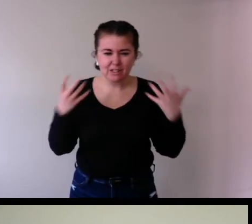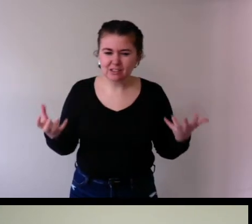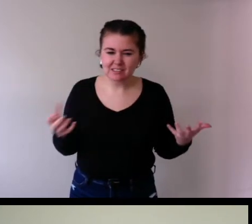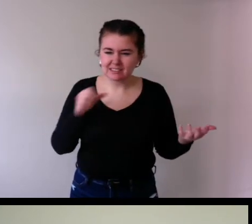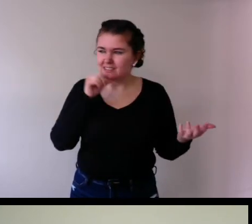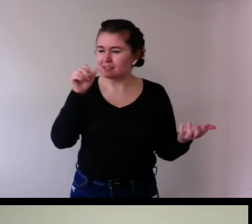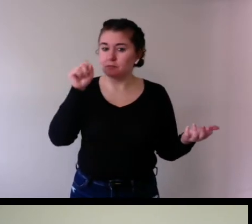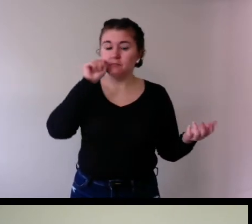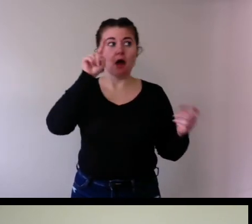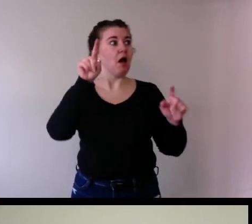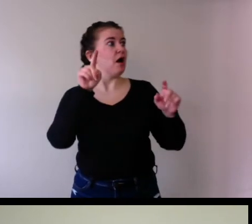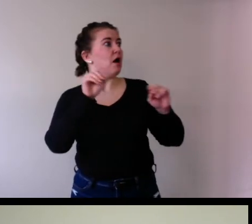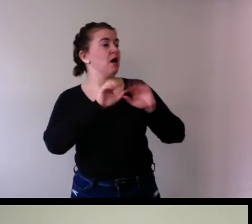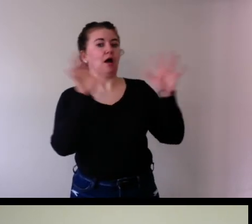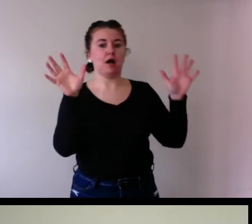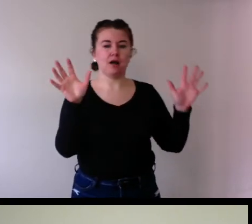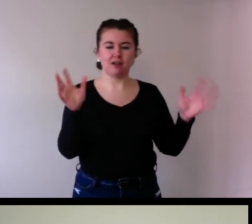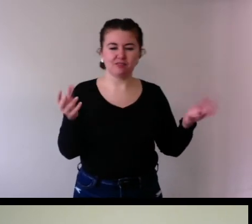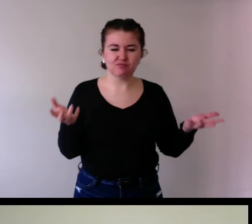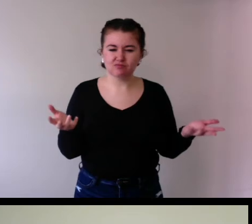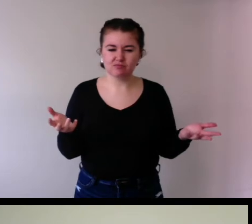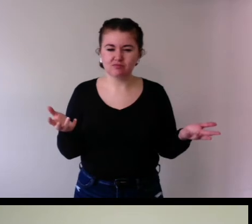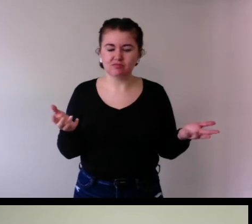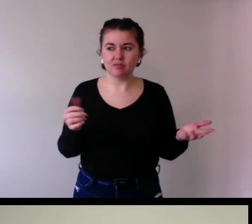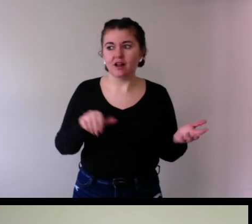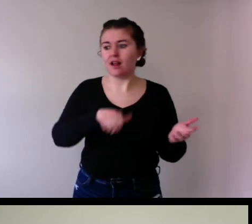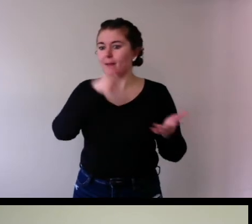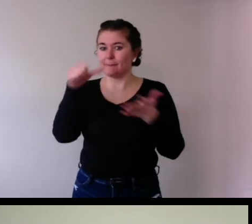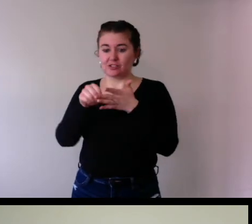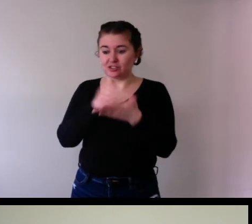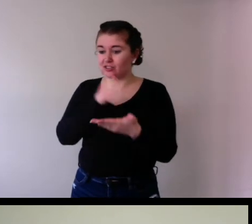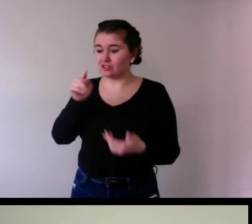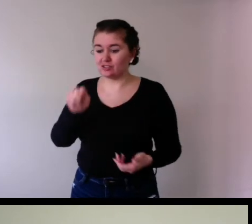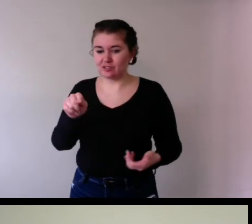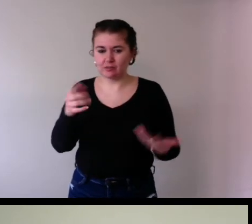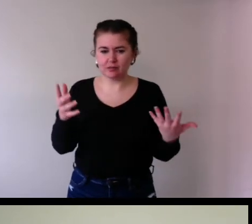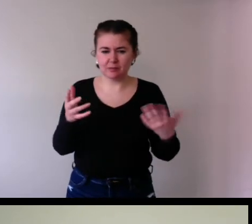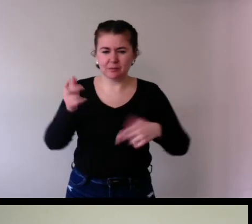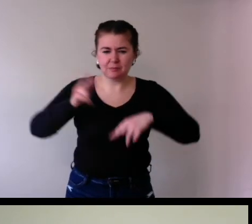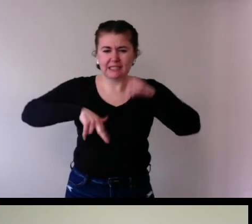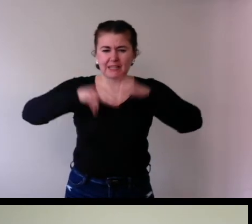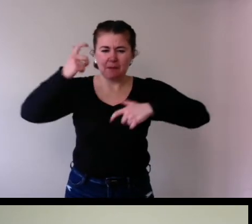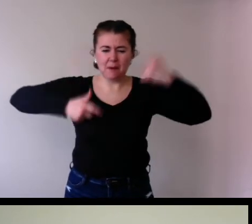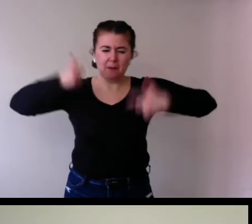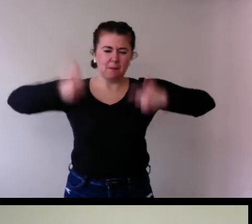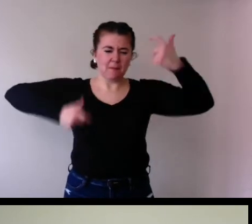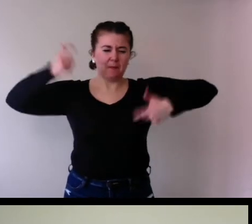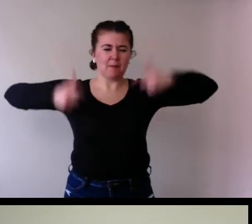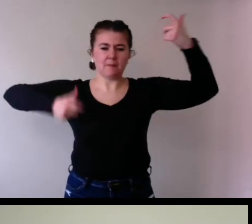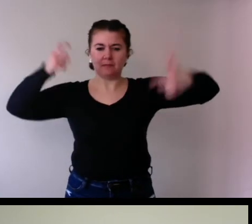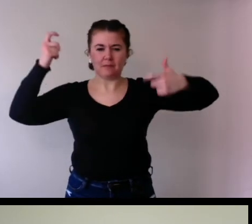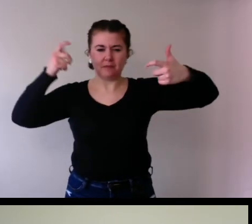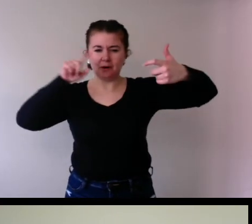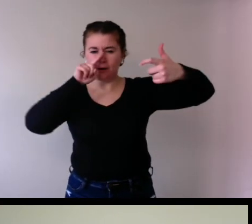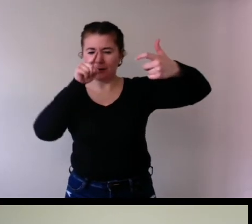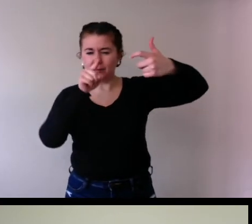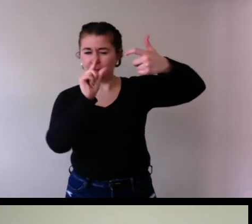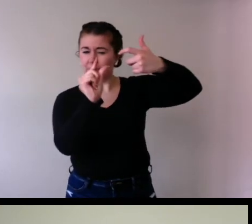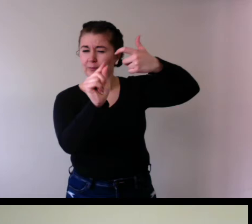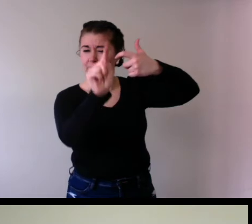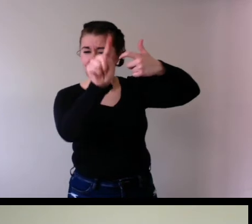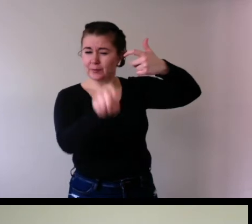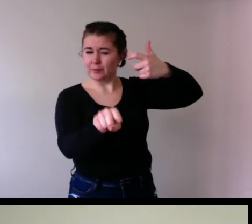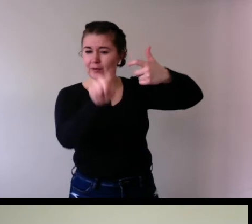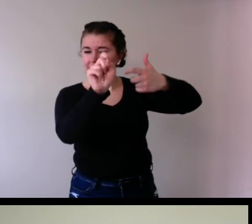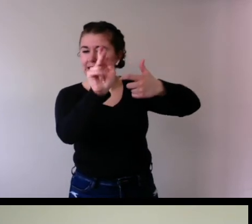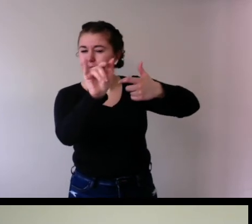showing. And on this page, there's a lot of buildings, but not much sky